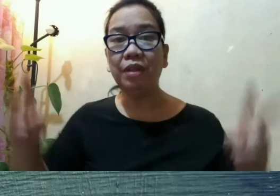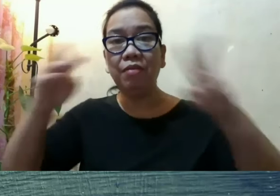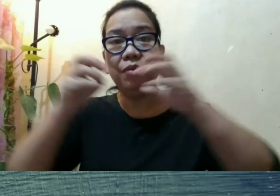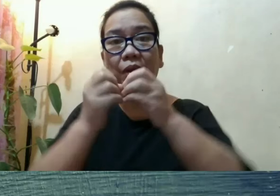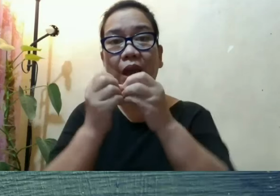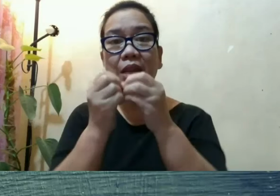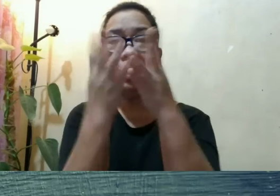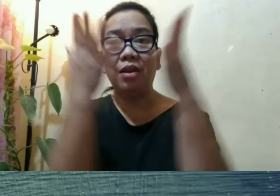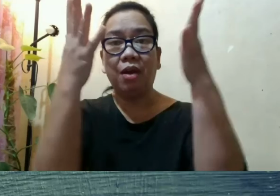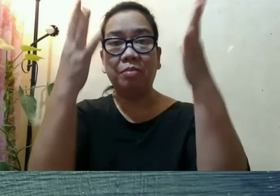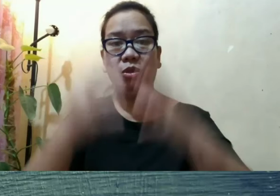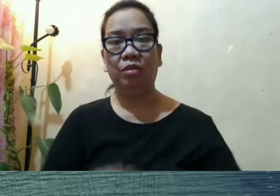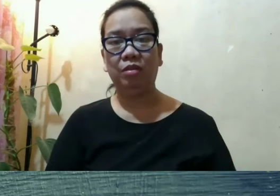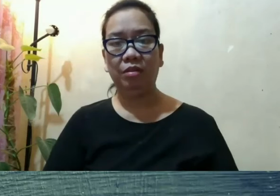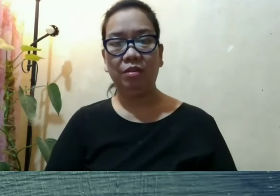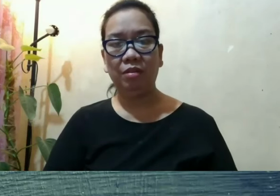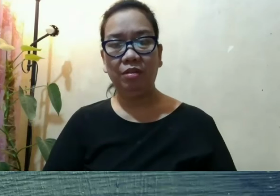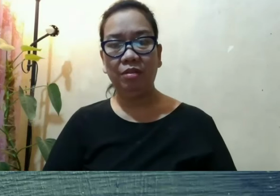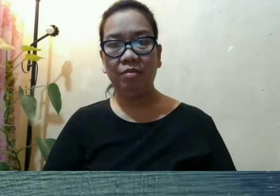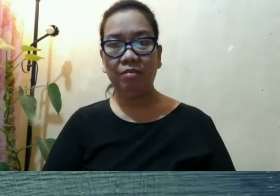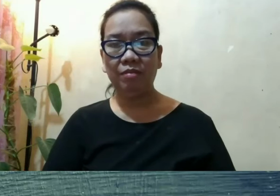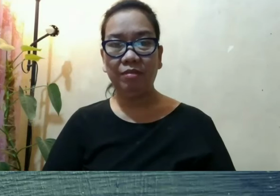of the volcanic eruption.